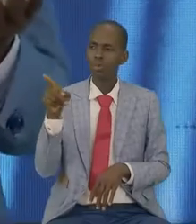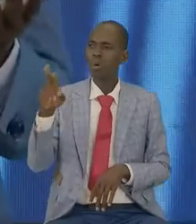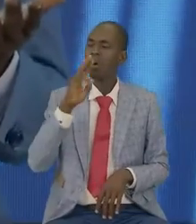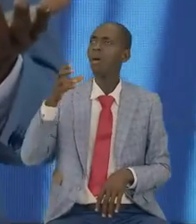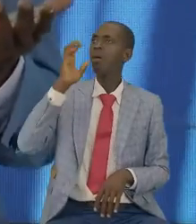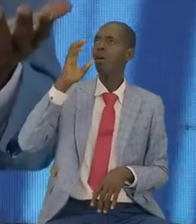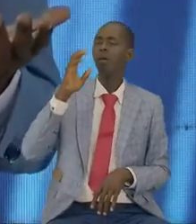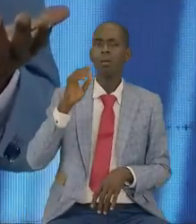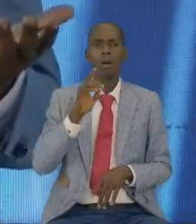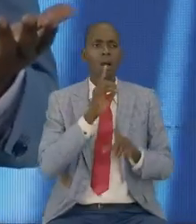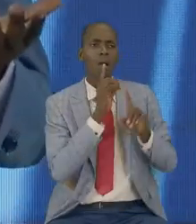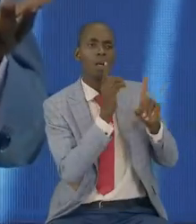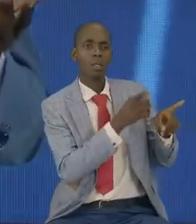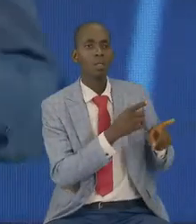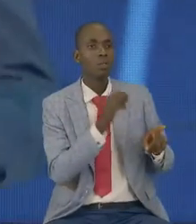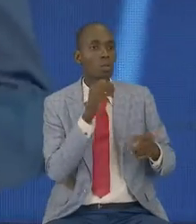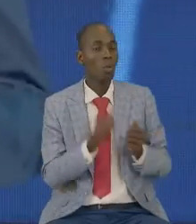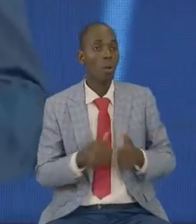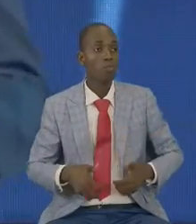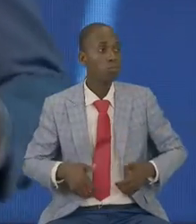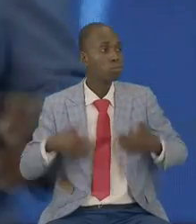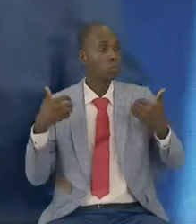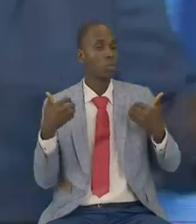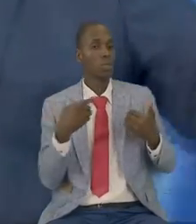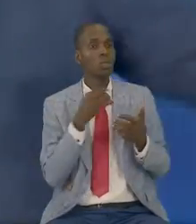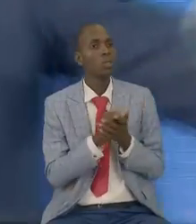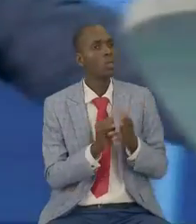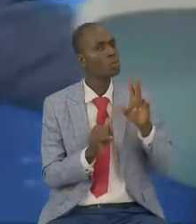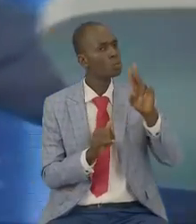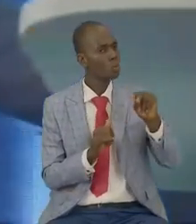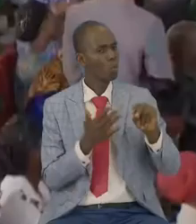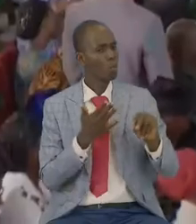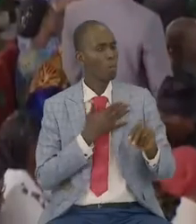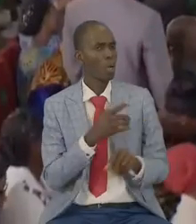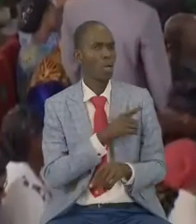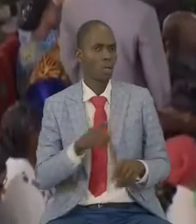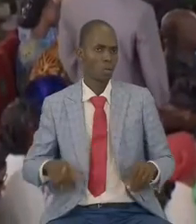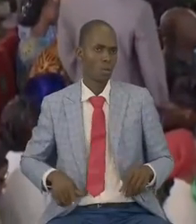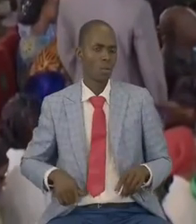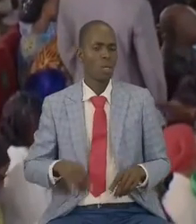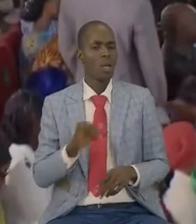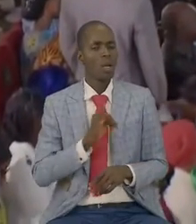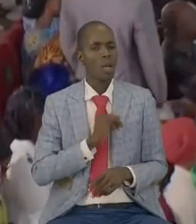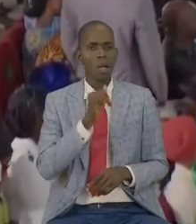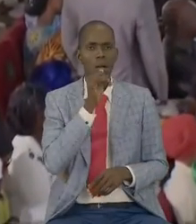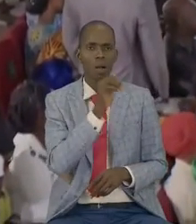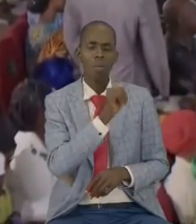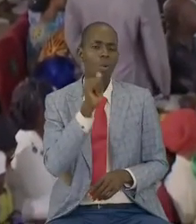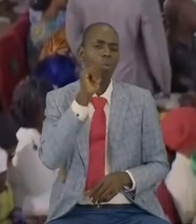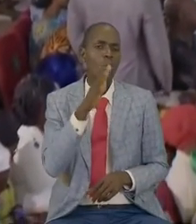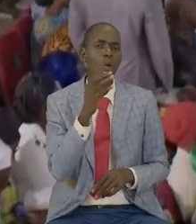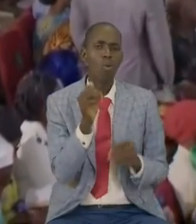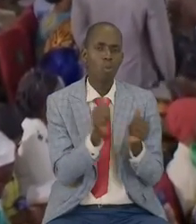she said, my Lord, I am not a woman. I'm a woman of a sorrowful